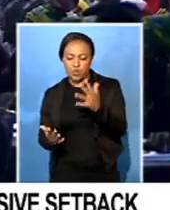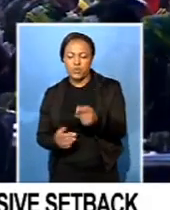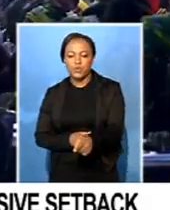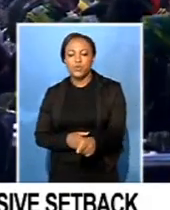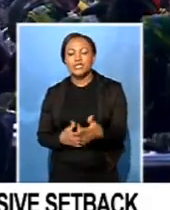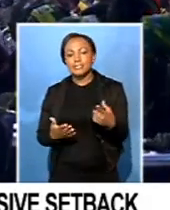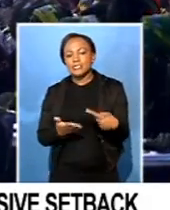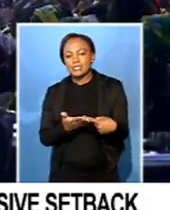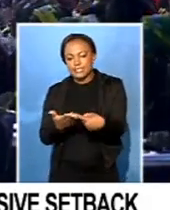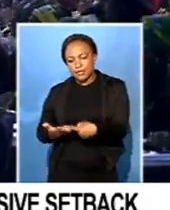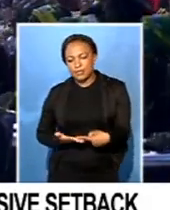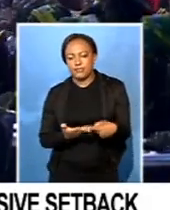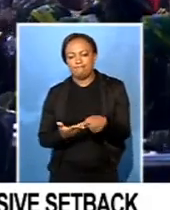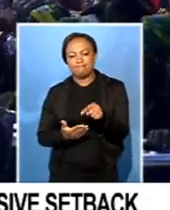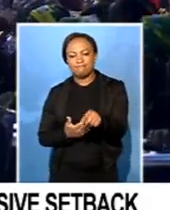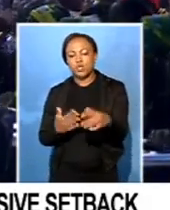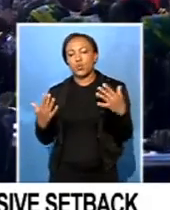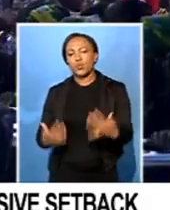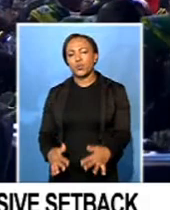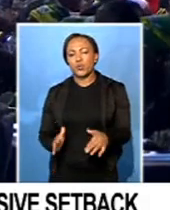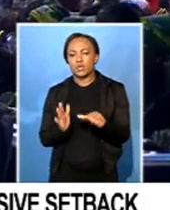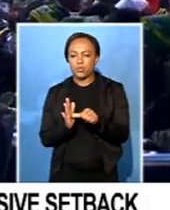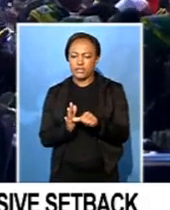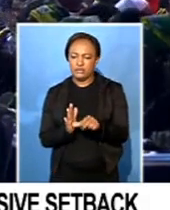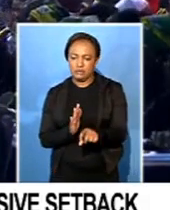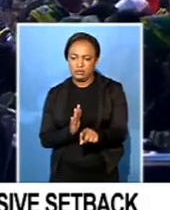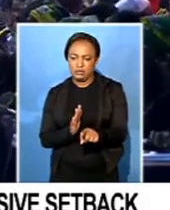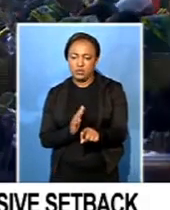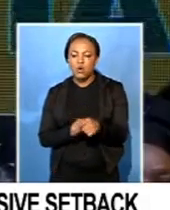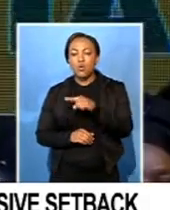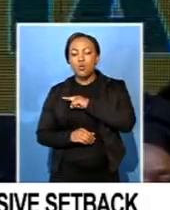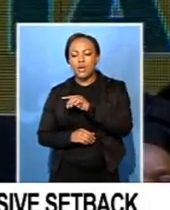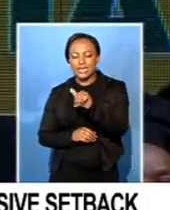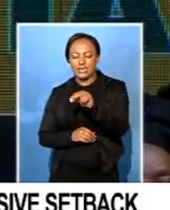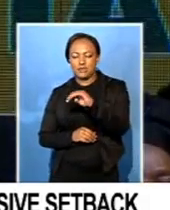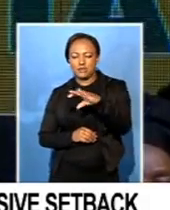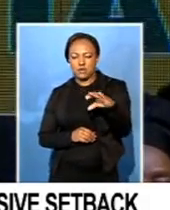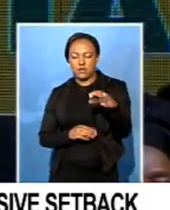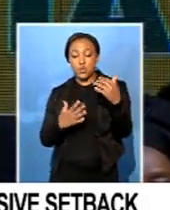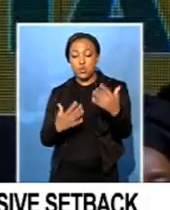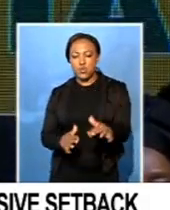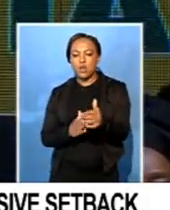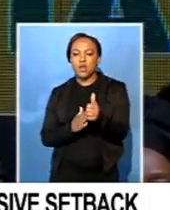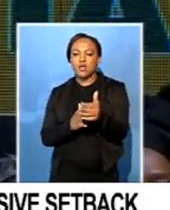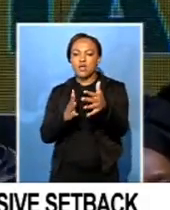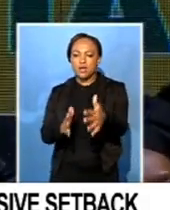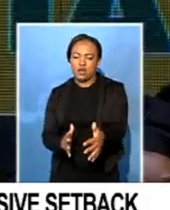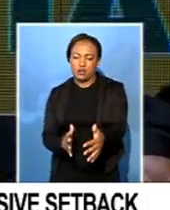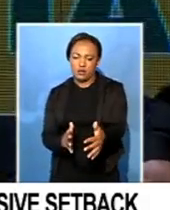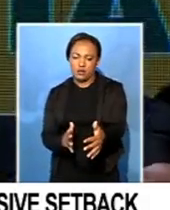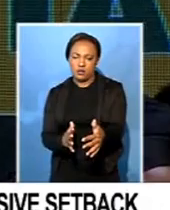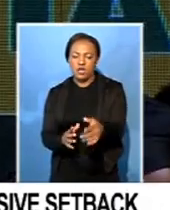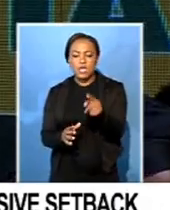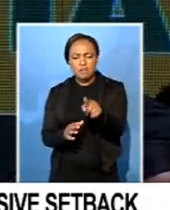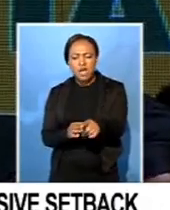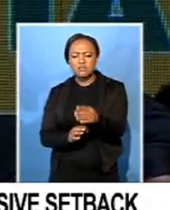Such discussion is important because the ANC, as the leader of the society, must be at